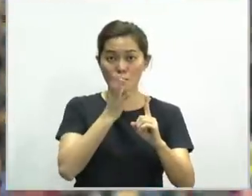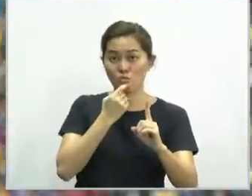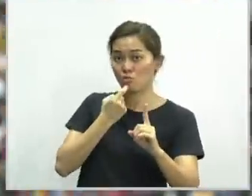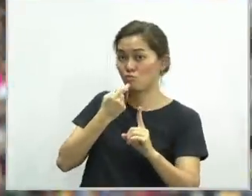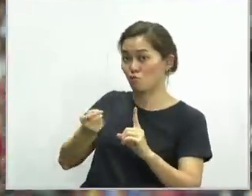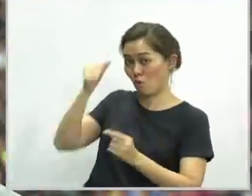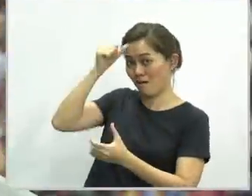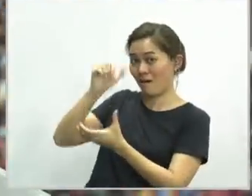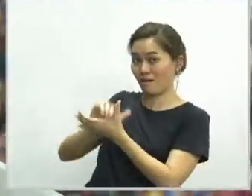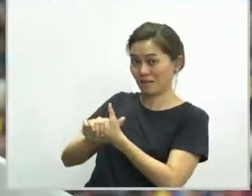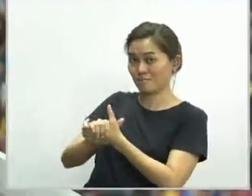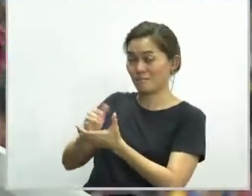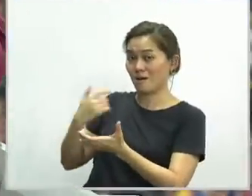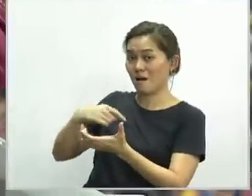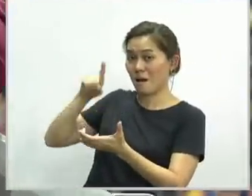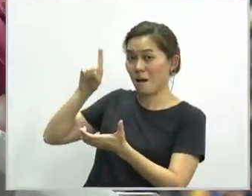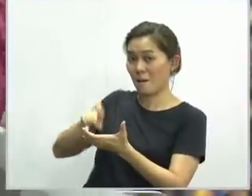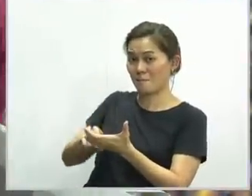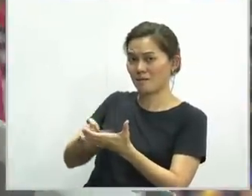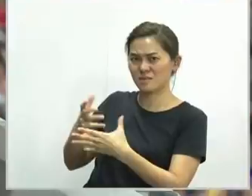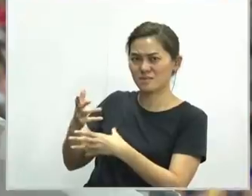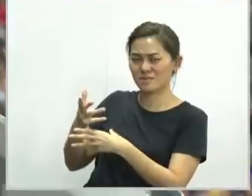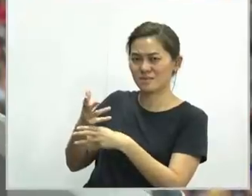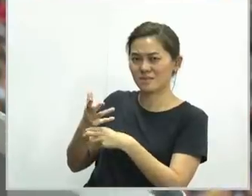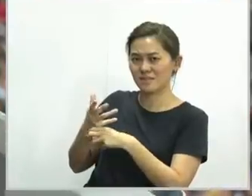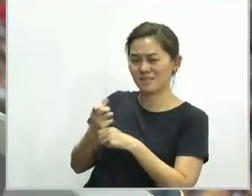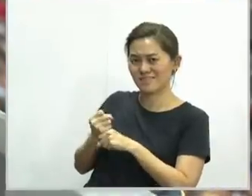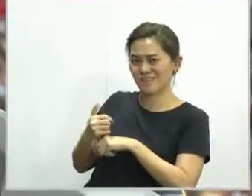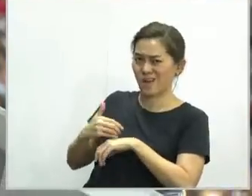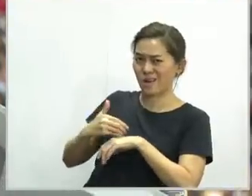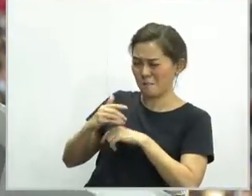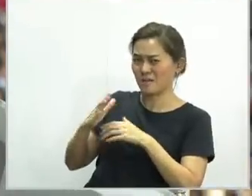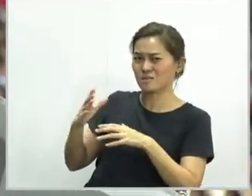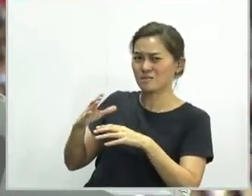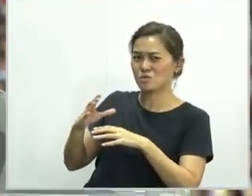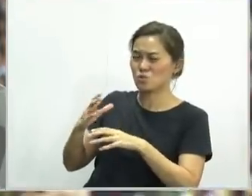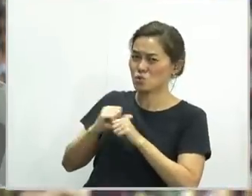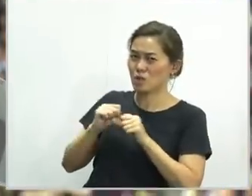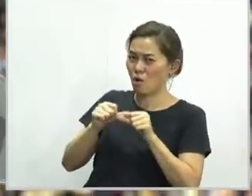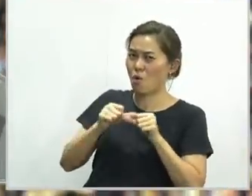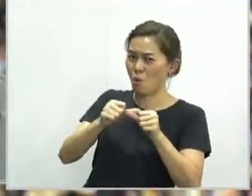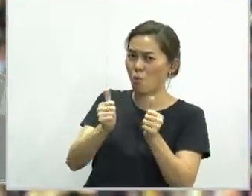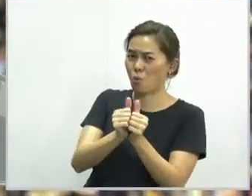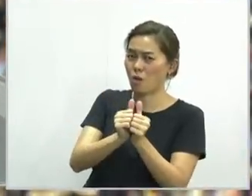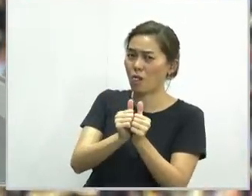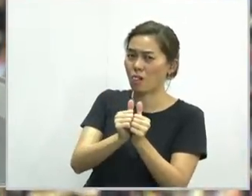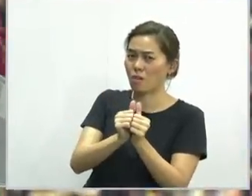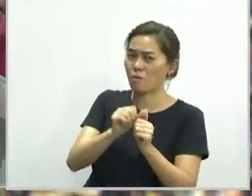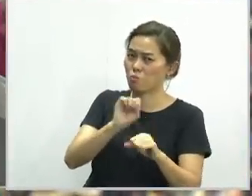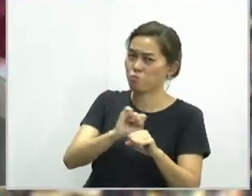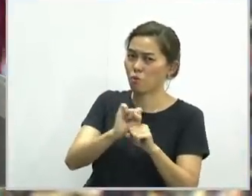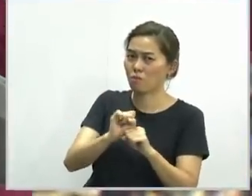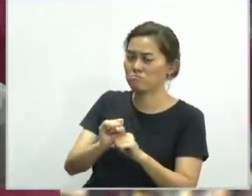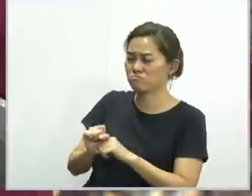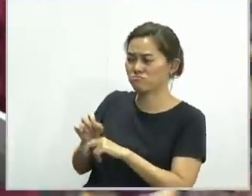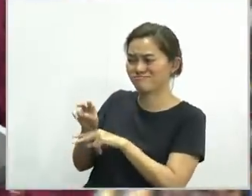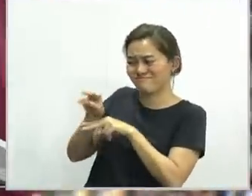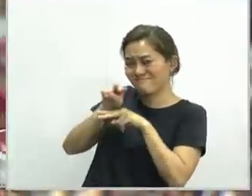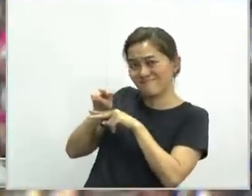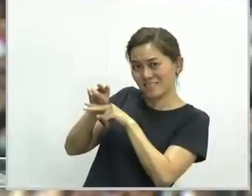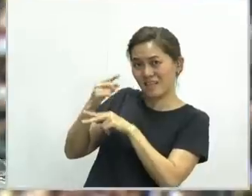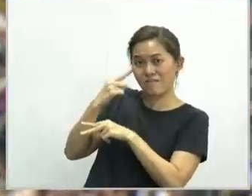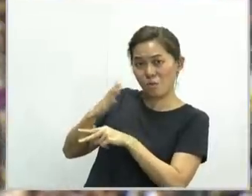husband, "I need to get on, look after their daughter." So the father said,